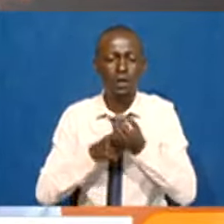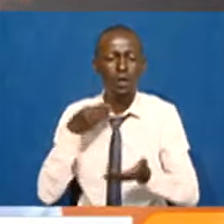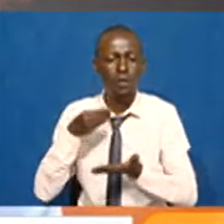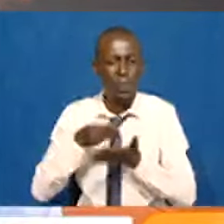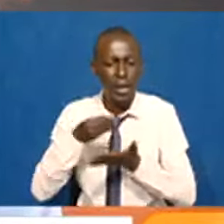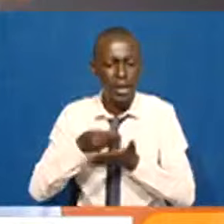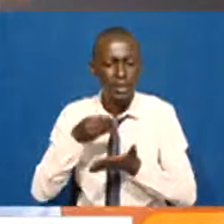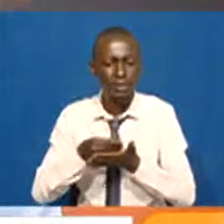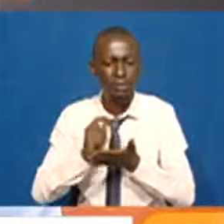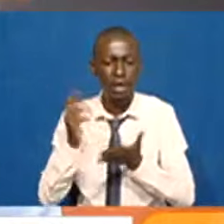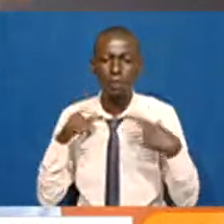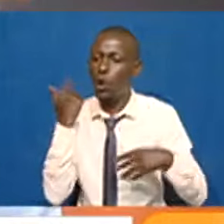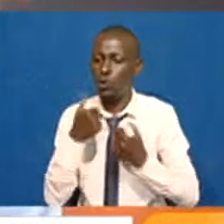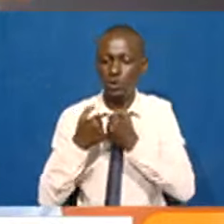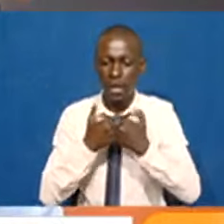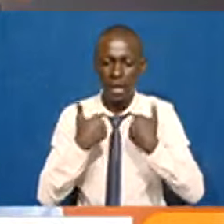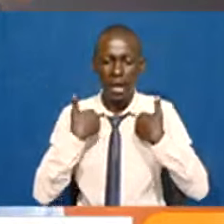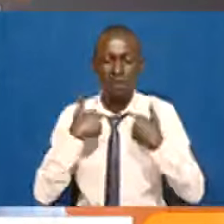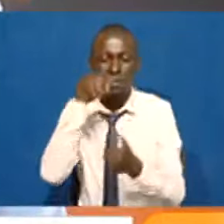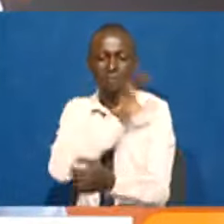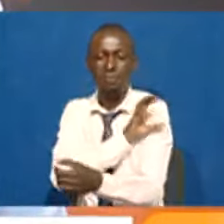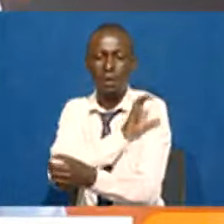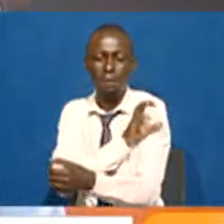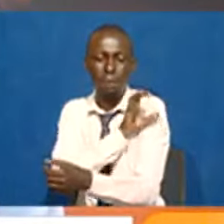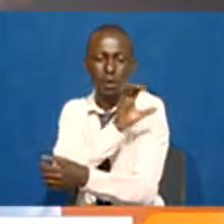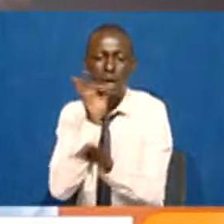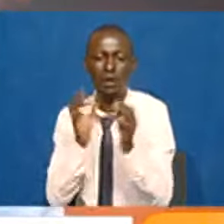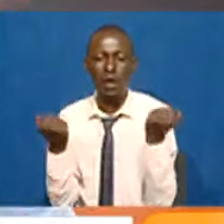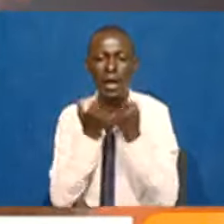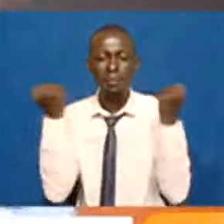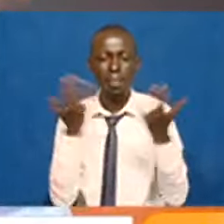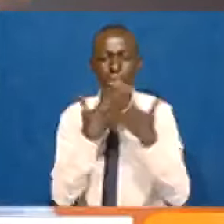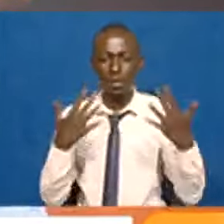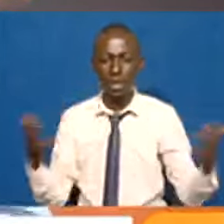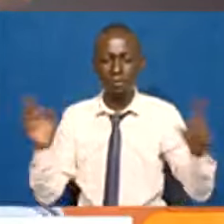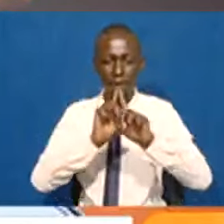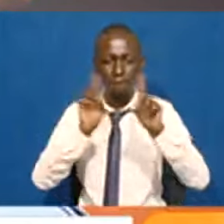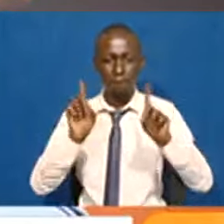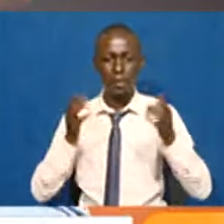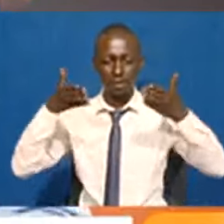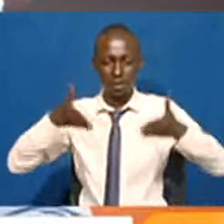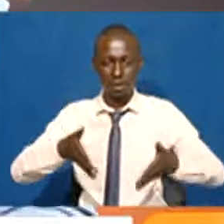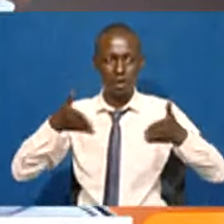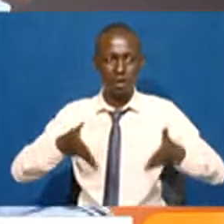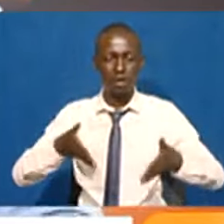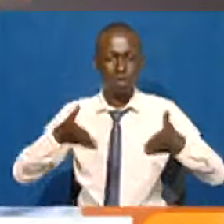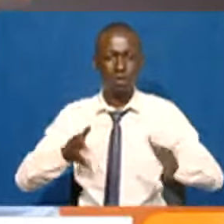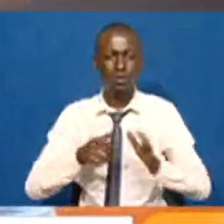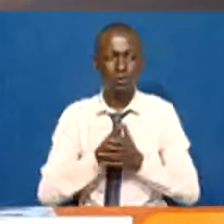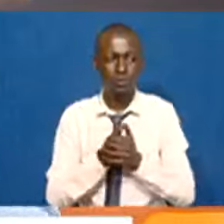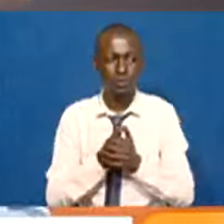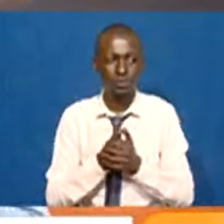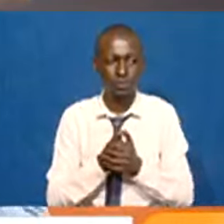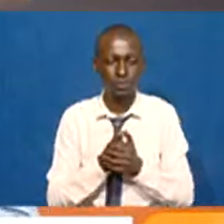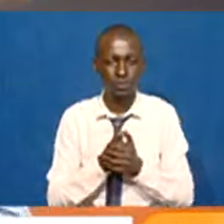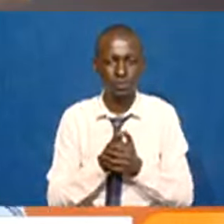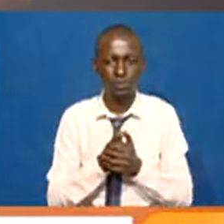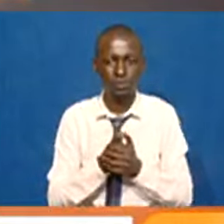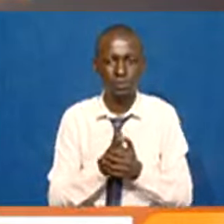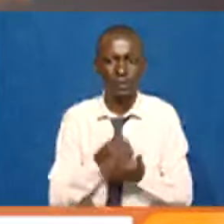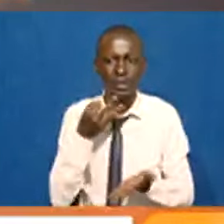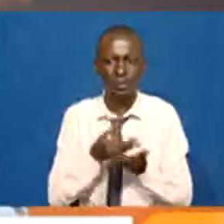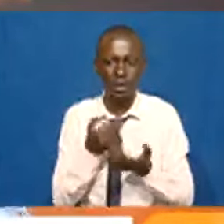get empowered in the event of unforeseen eventuality. Okay. But now we are taking away the financially